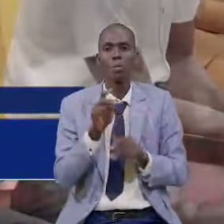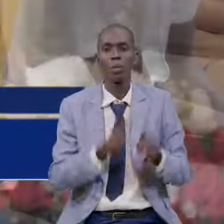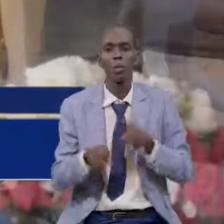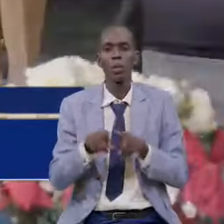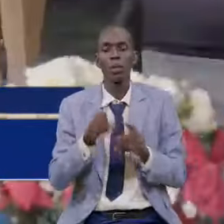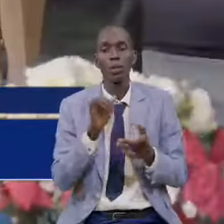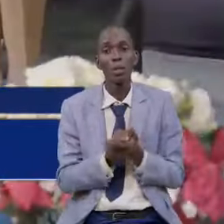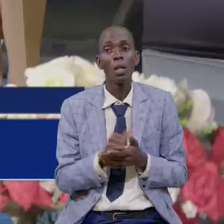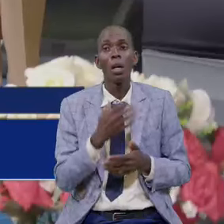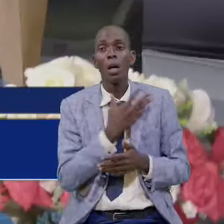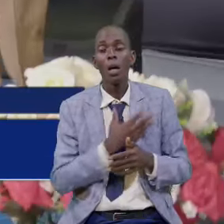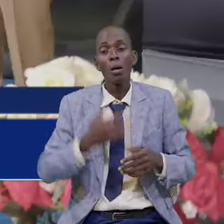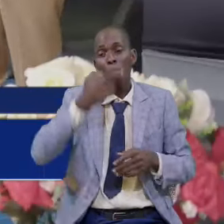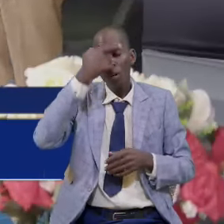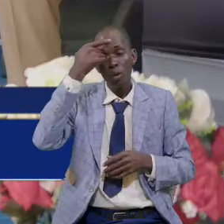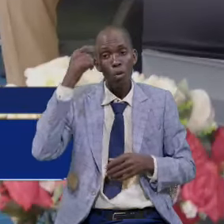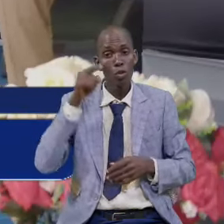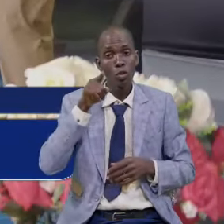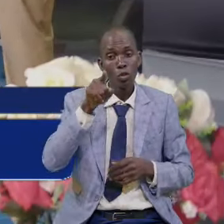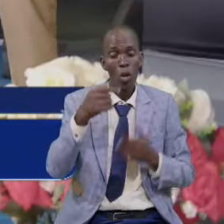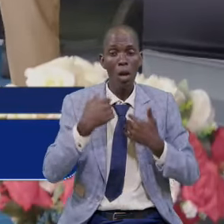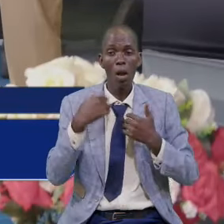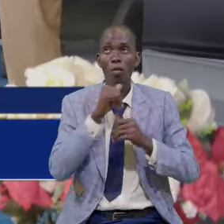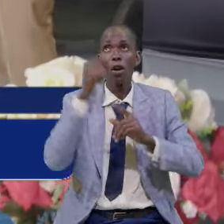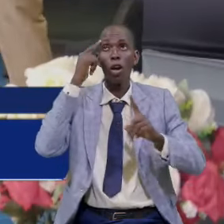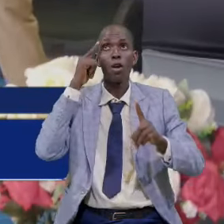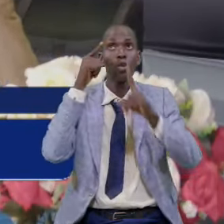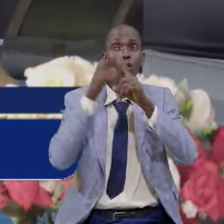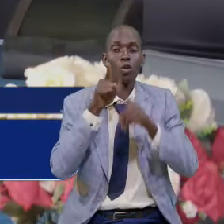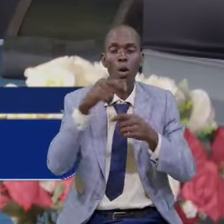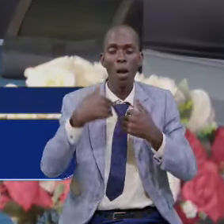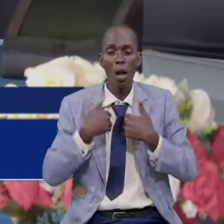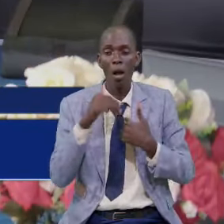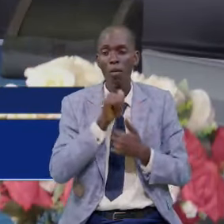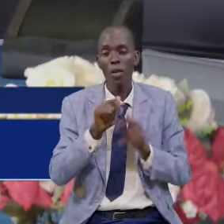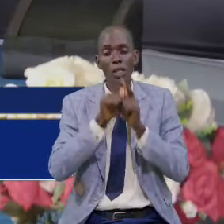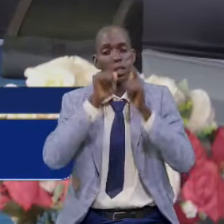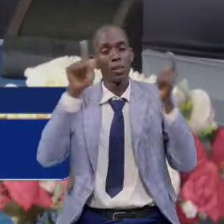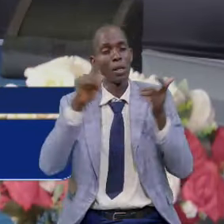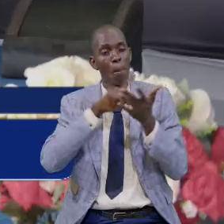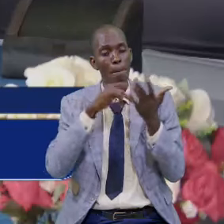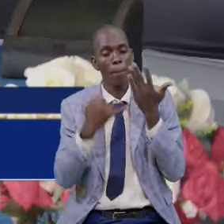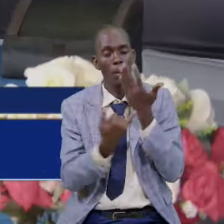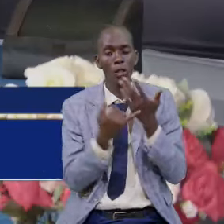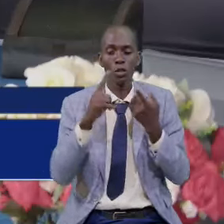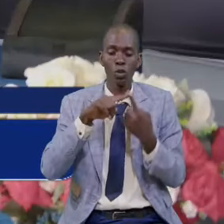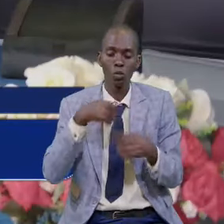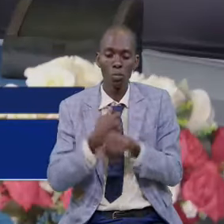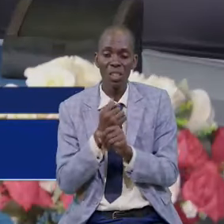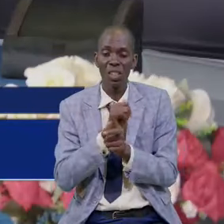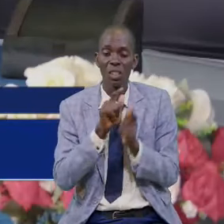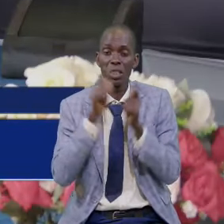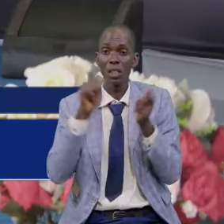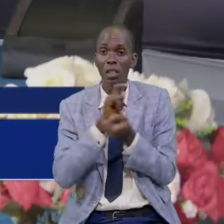have and the project you have and the change you have to make. And so he left Eliab and he brought him